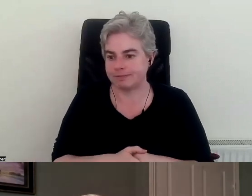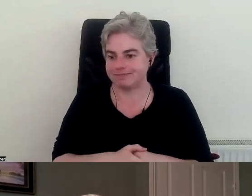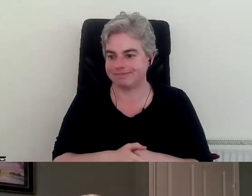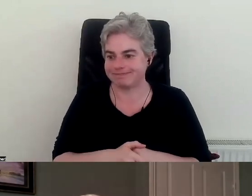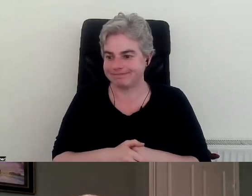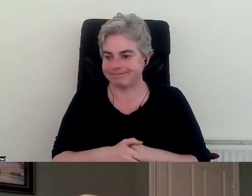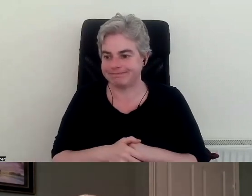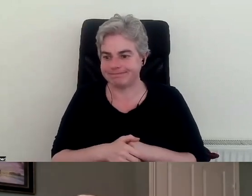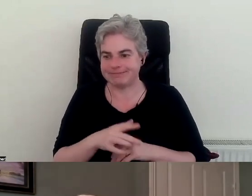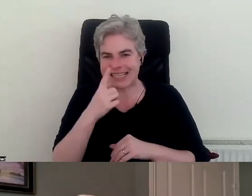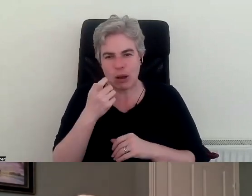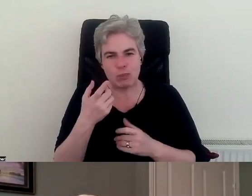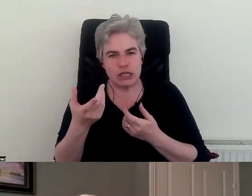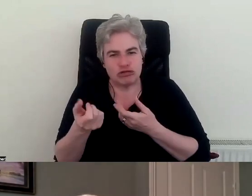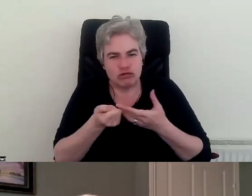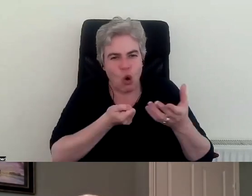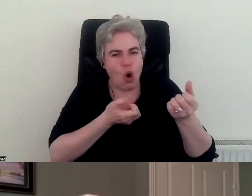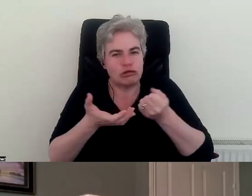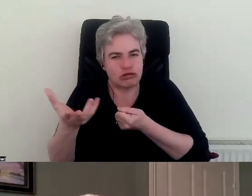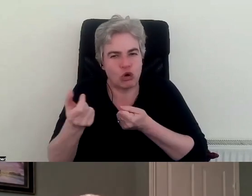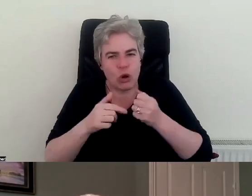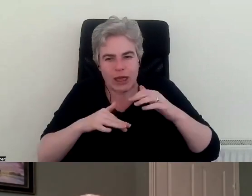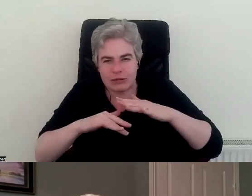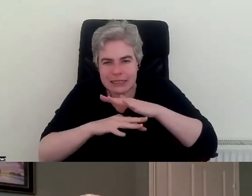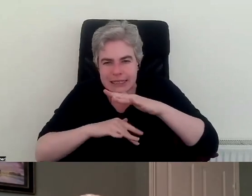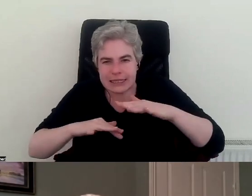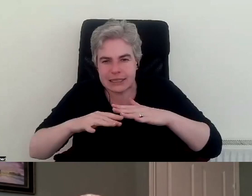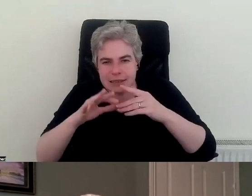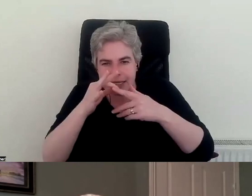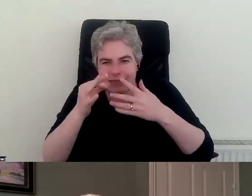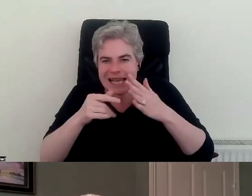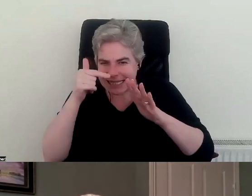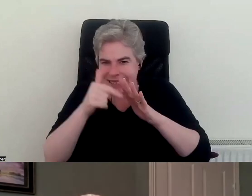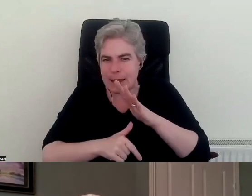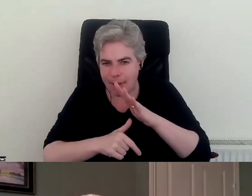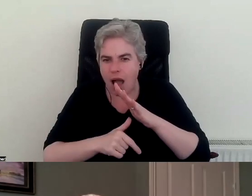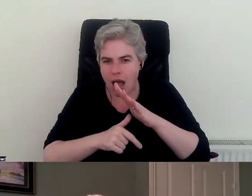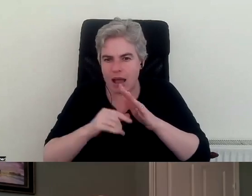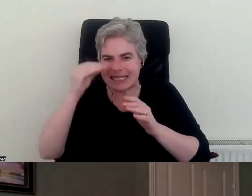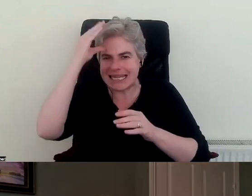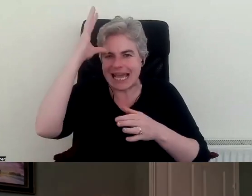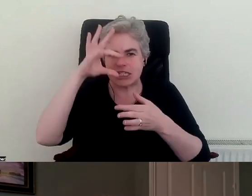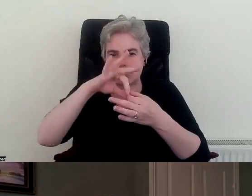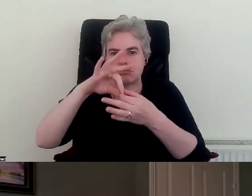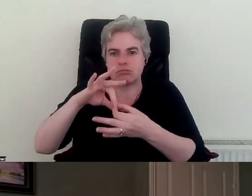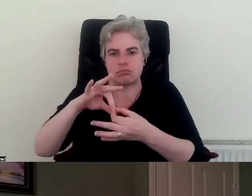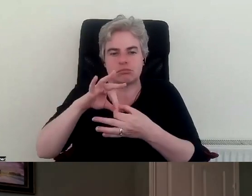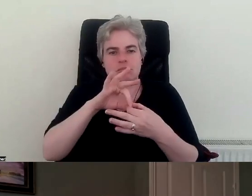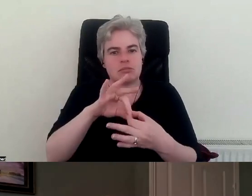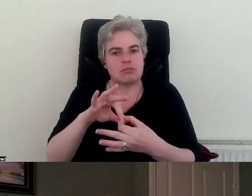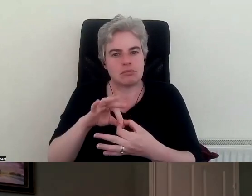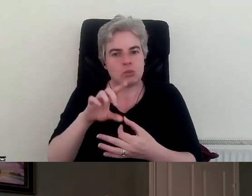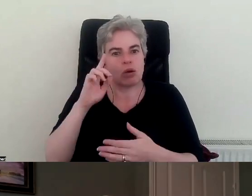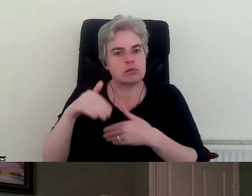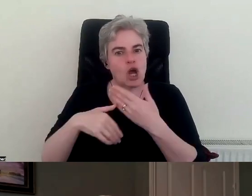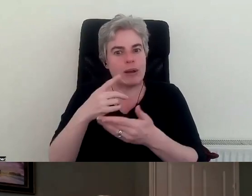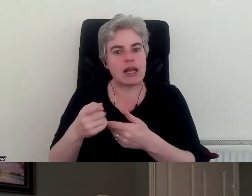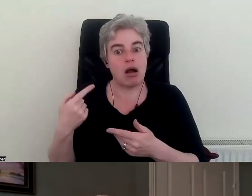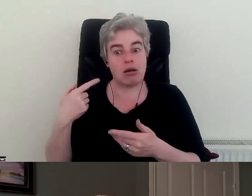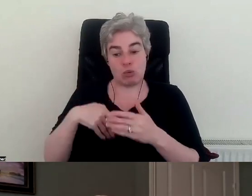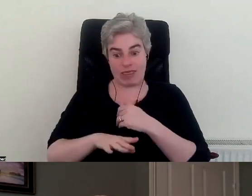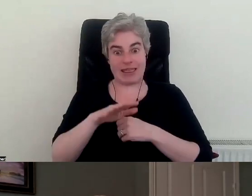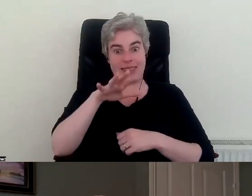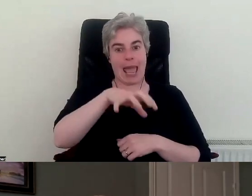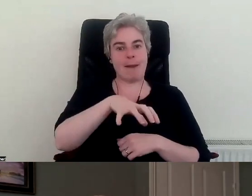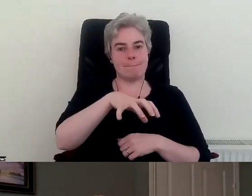worth us drawing out those nuances, because that's a deeper intellectual engagement with what's going on in empire, if you